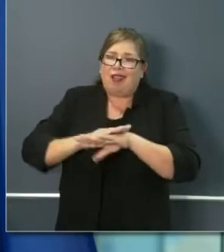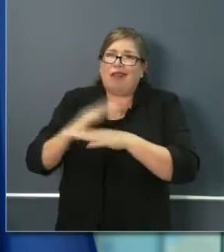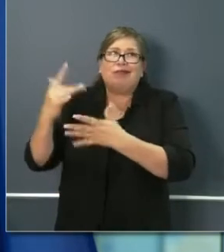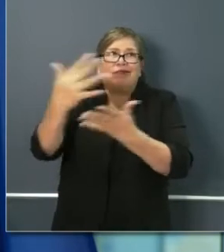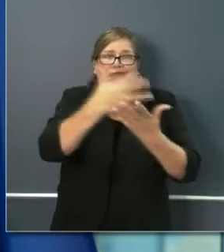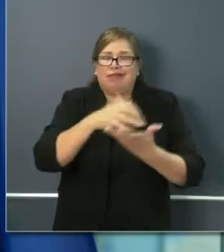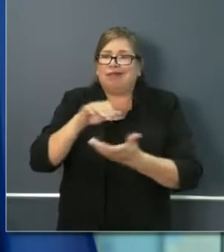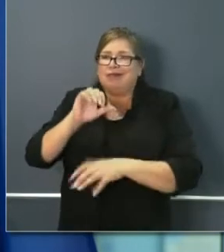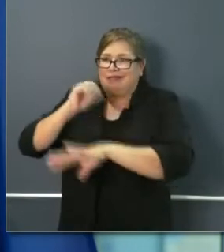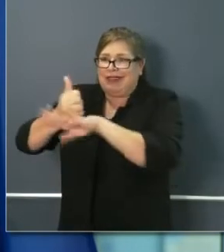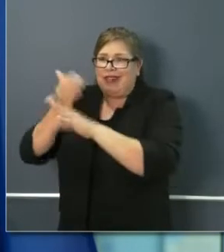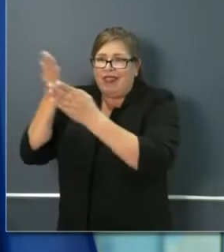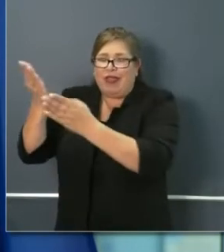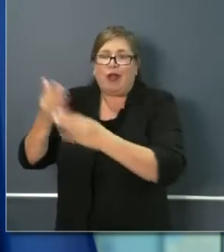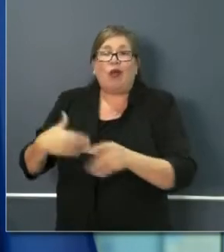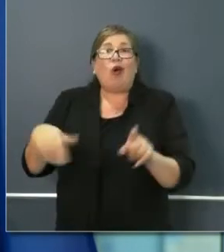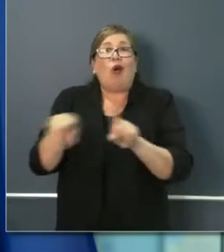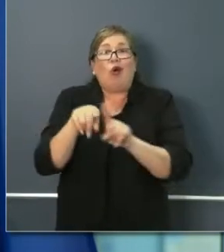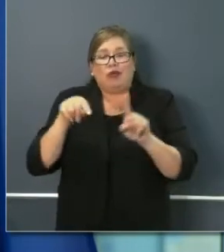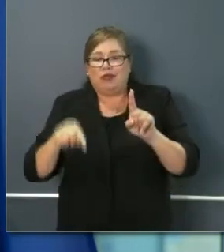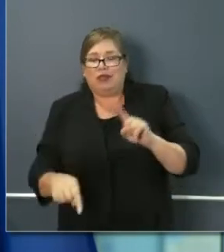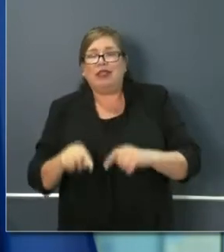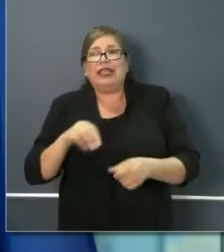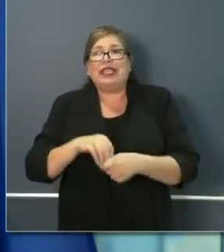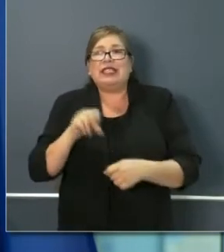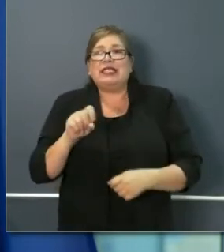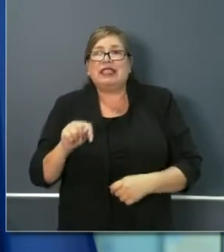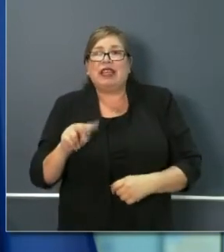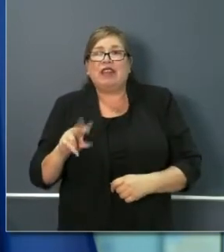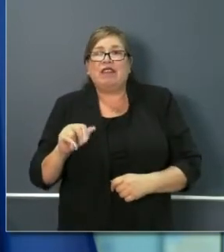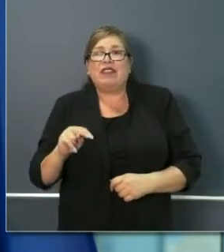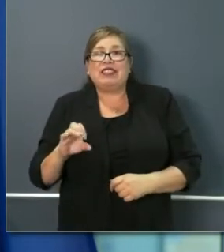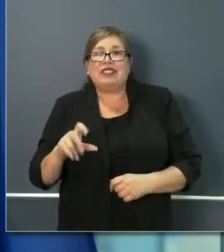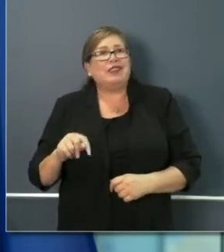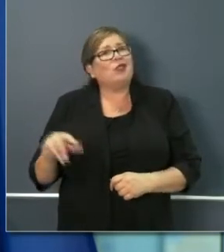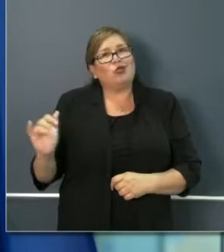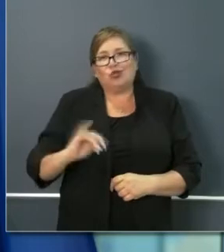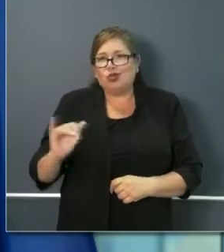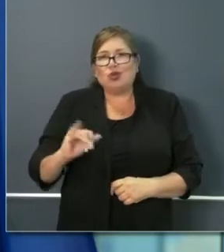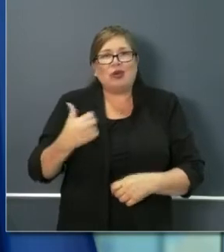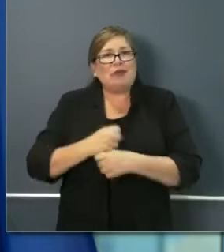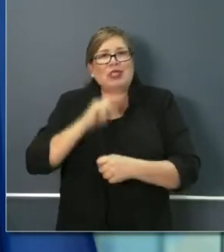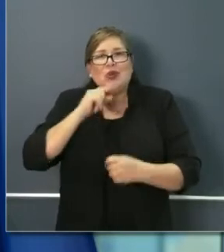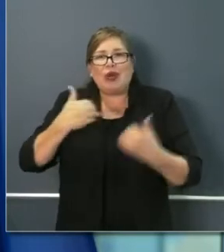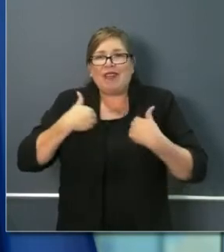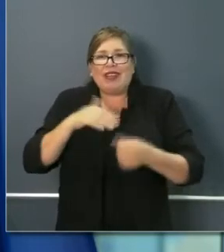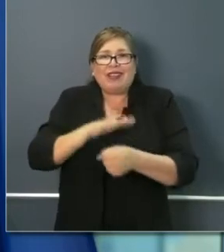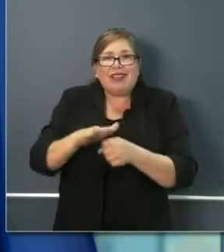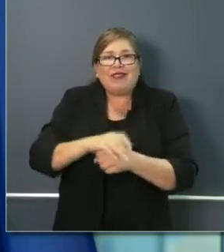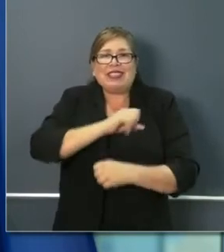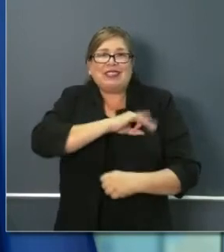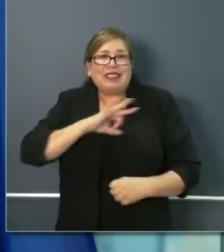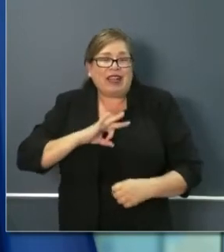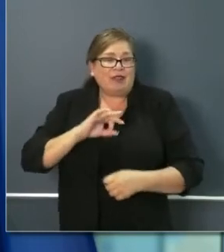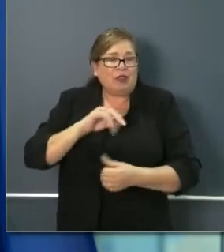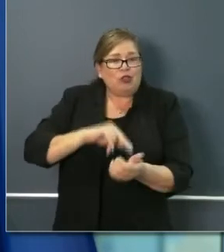in the coming days on staffing and PPE. I made the point, we have 100+